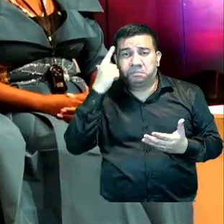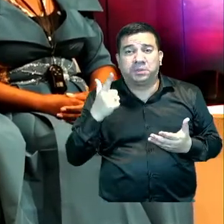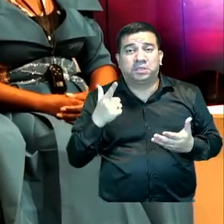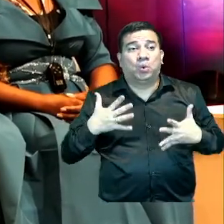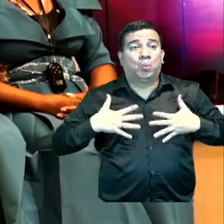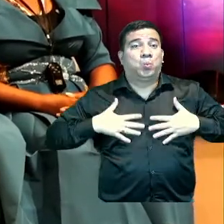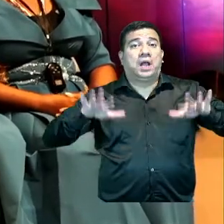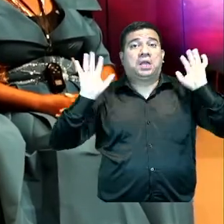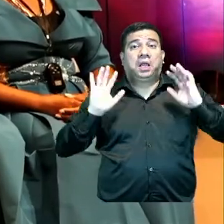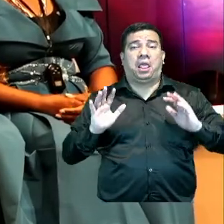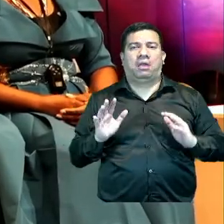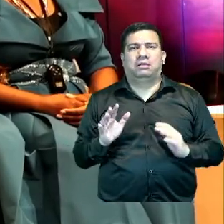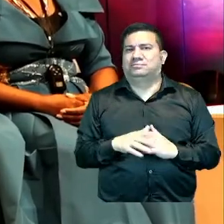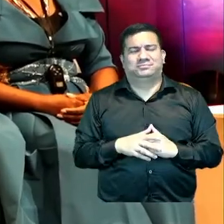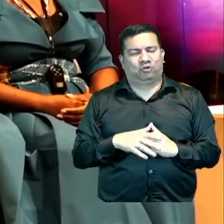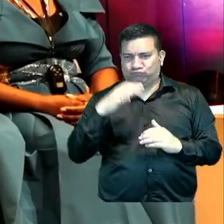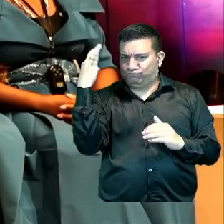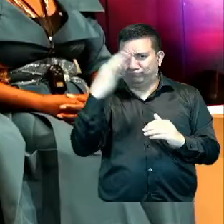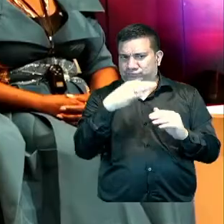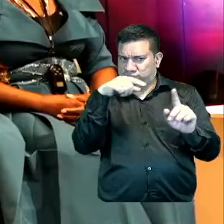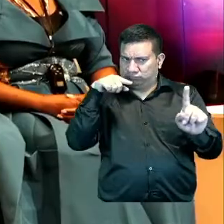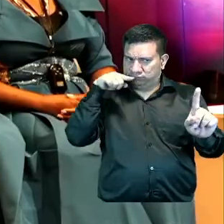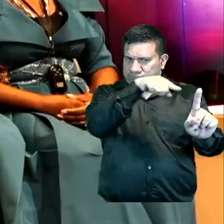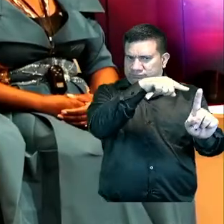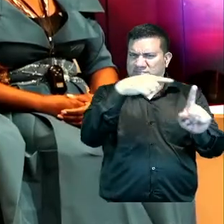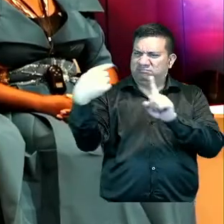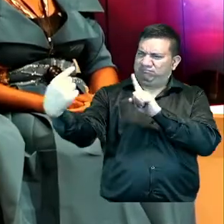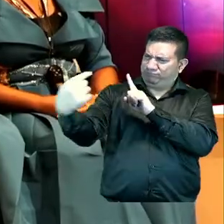didn't just take anyone.